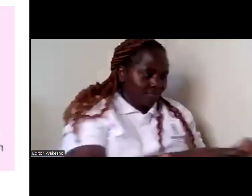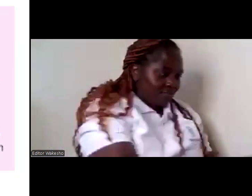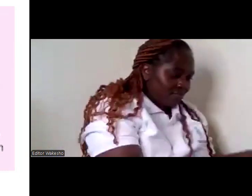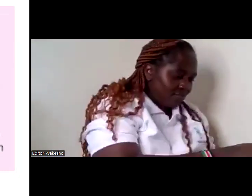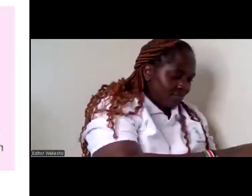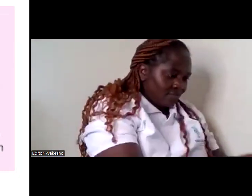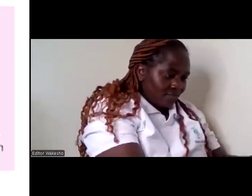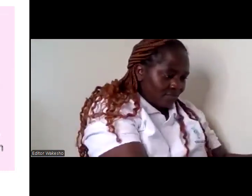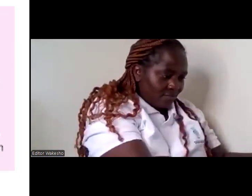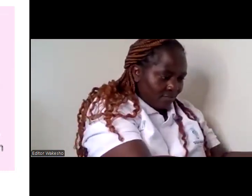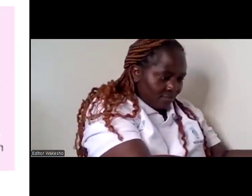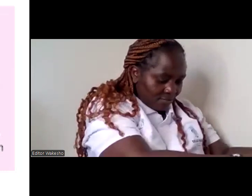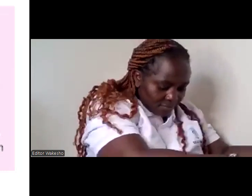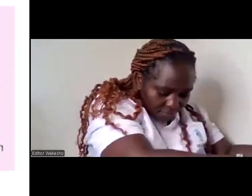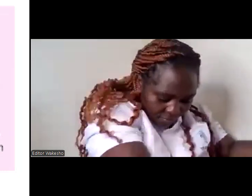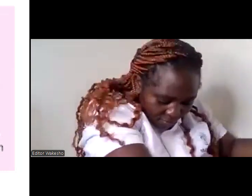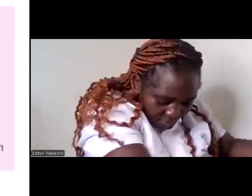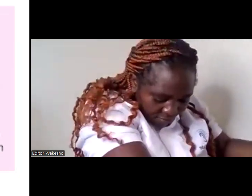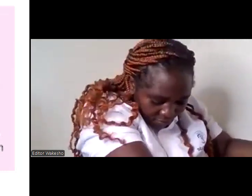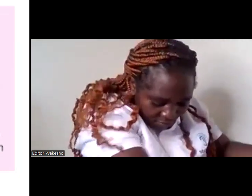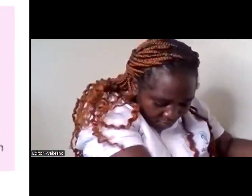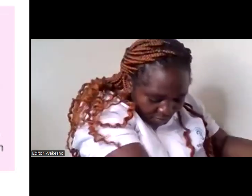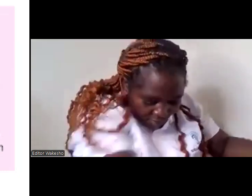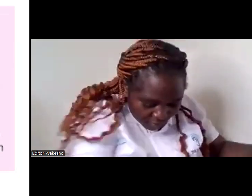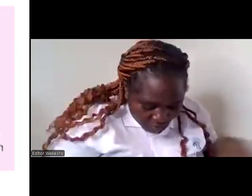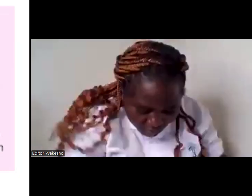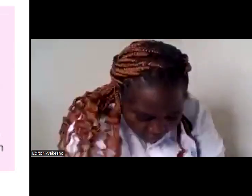my periods come every